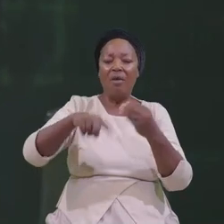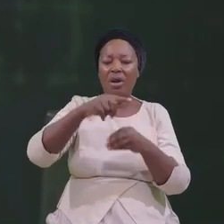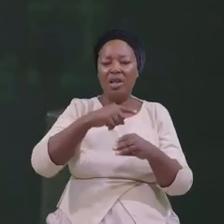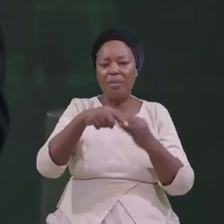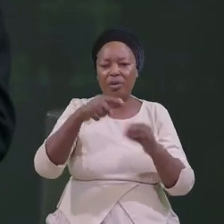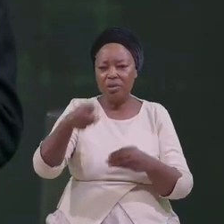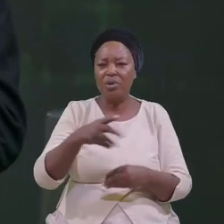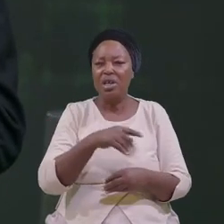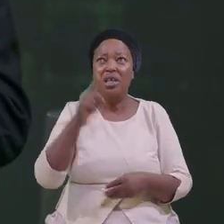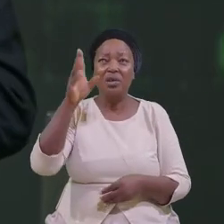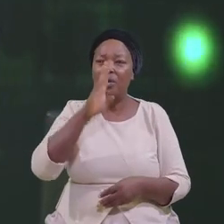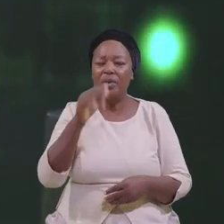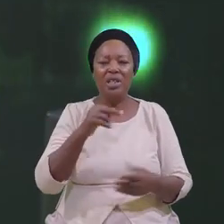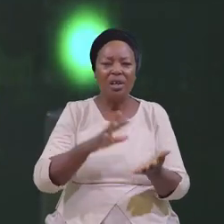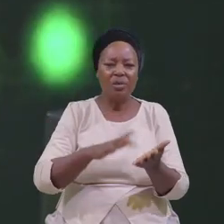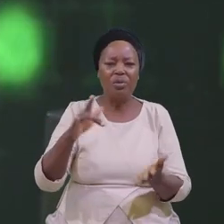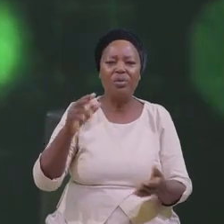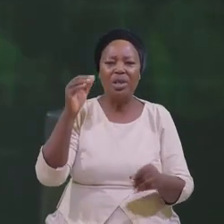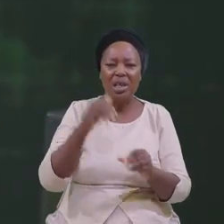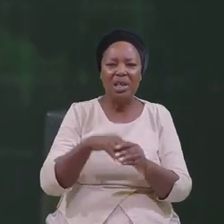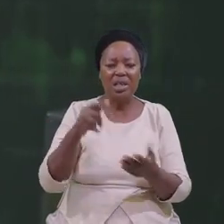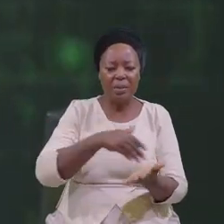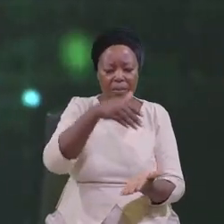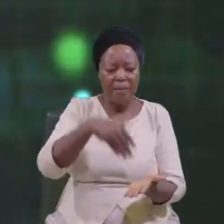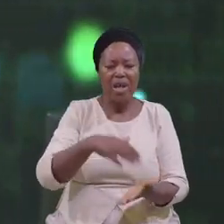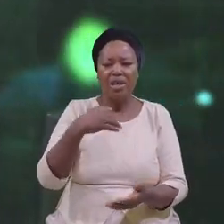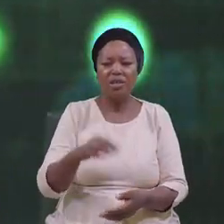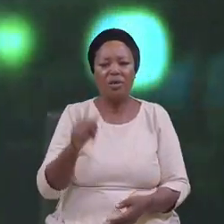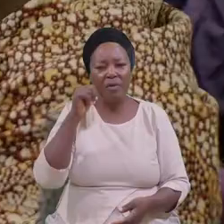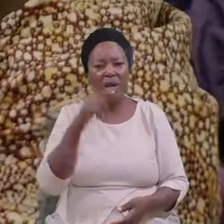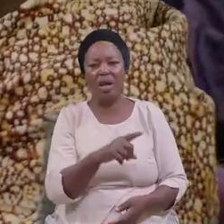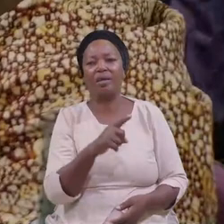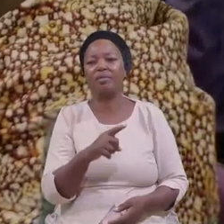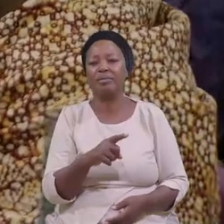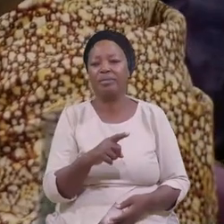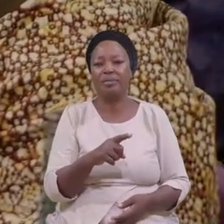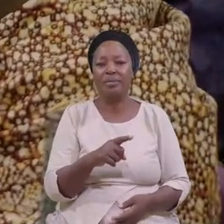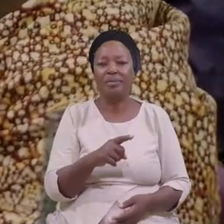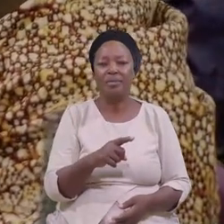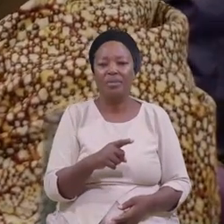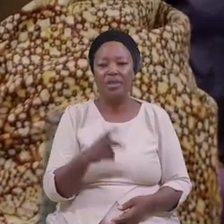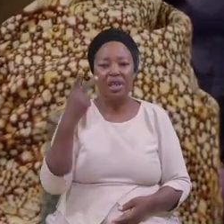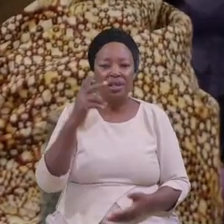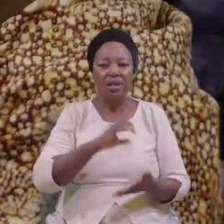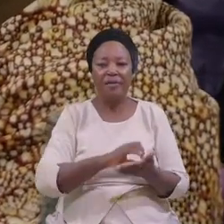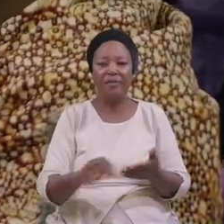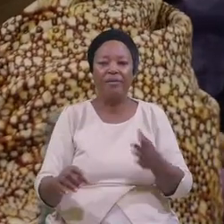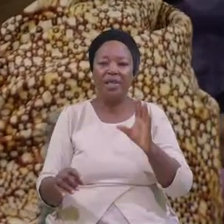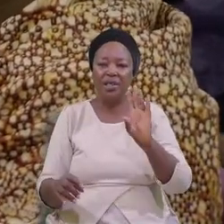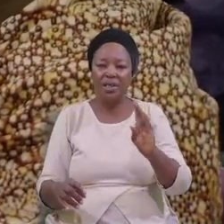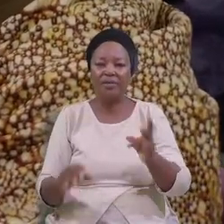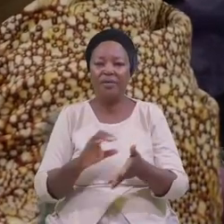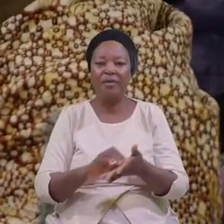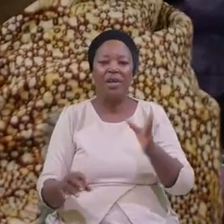He will be the glory in the midst of her. Look at verse 7. In verse 7